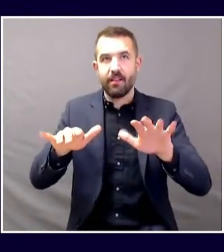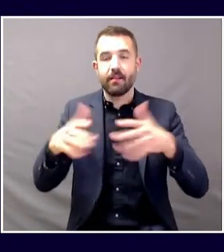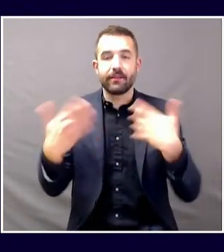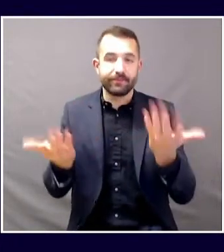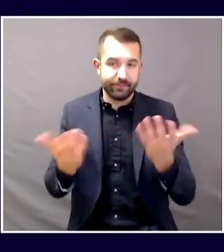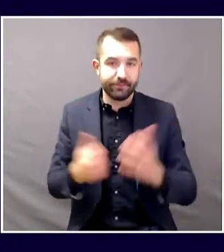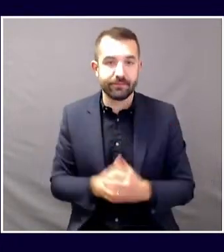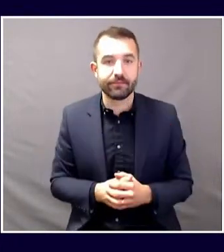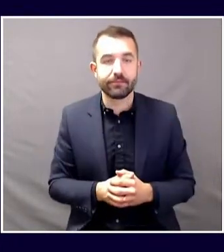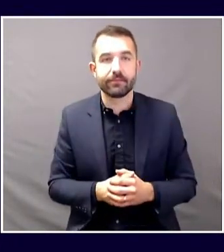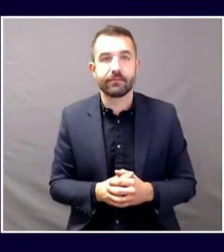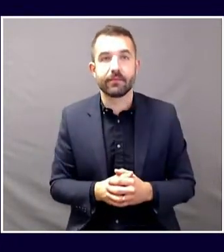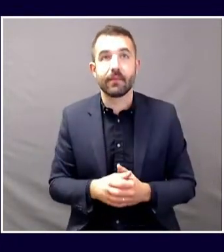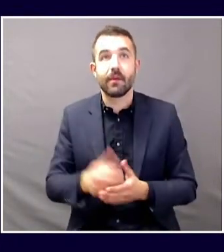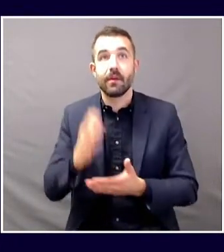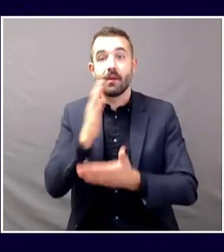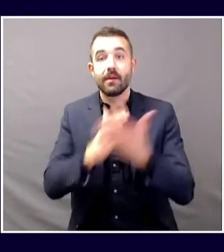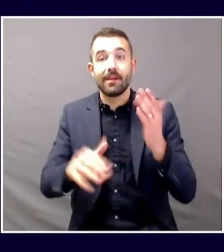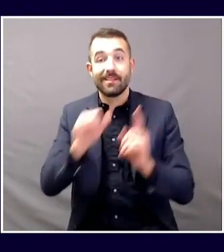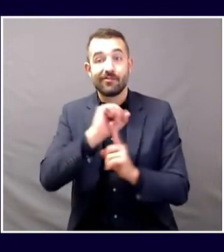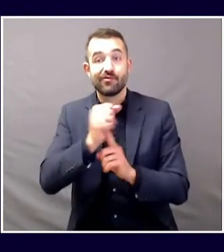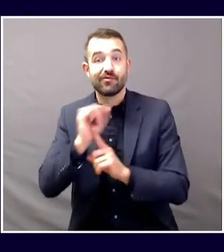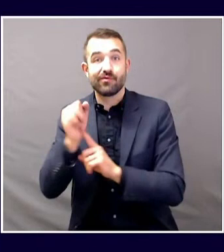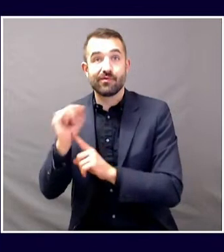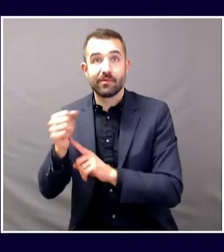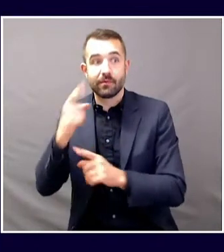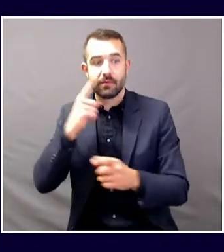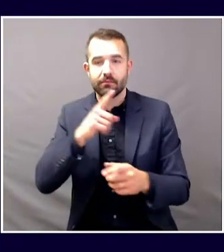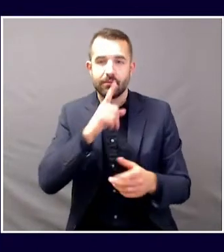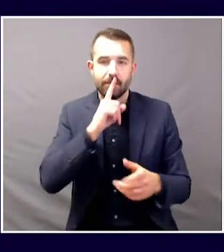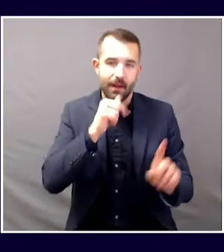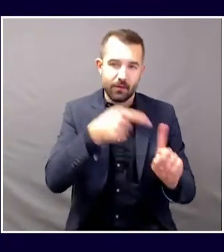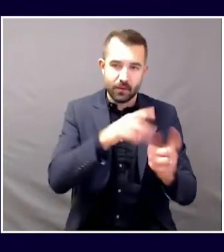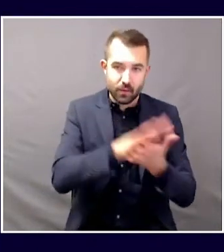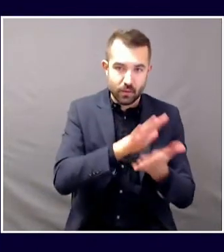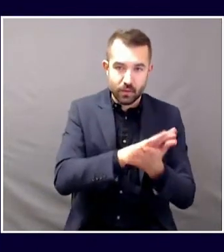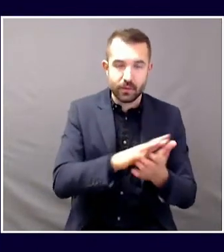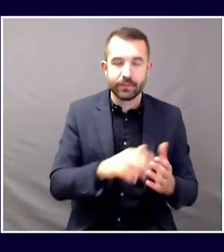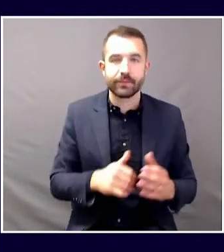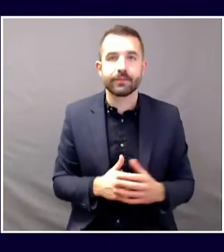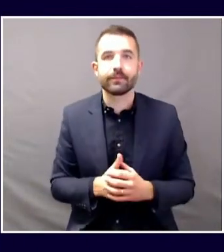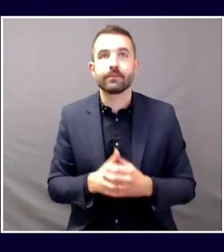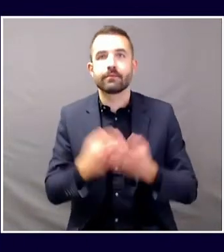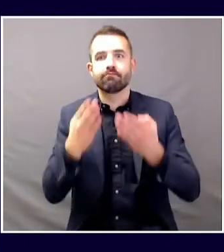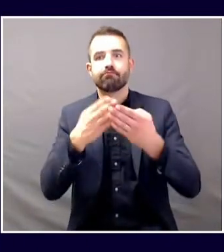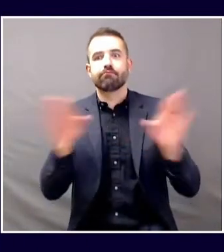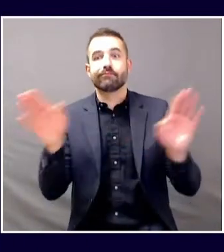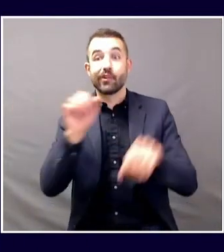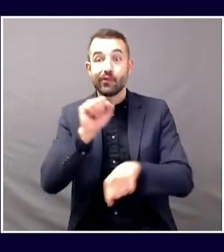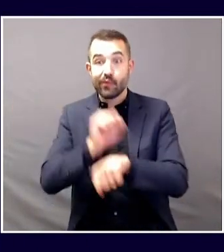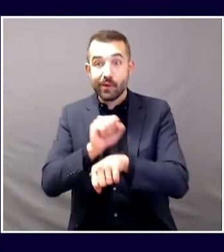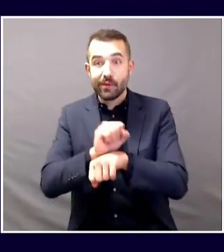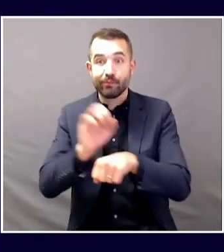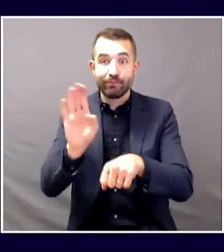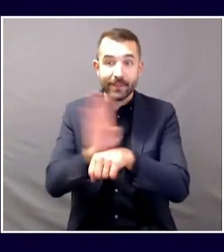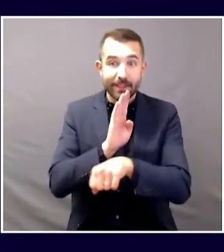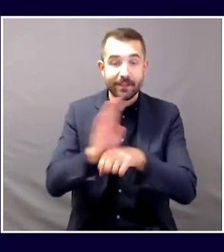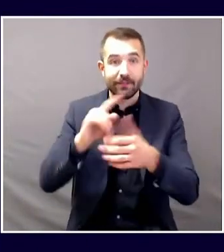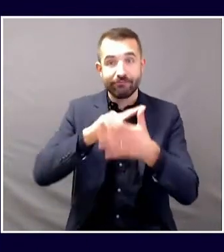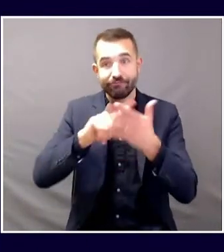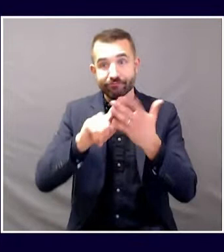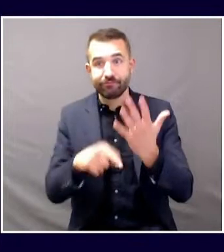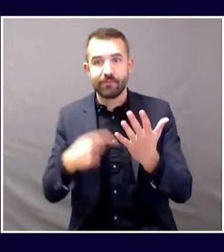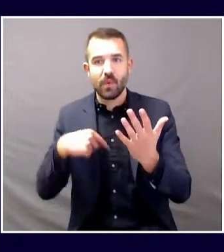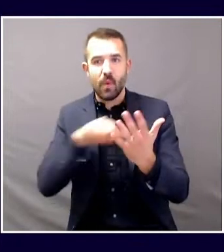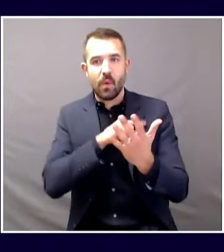cases, not just looking at schools, but workplaces and such, we are able to nail down with a high degree of certainty that